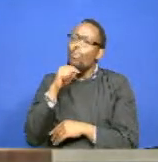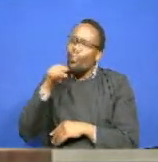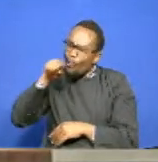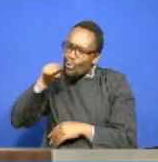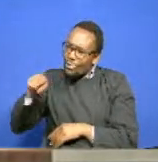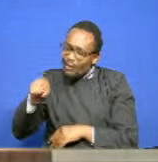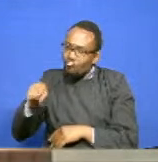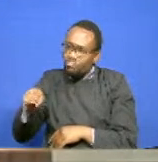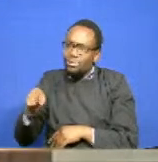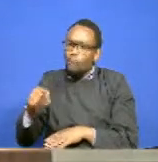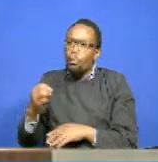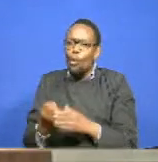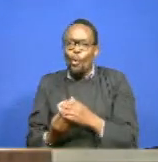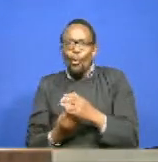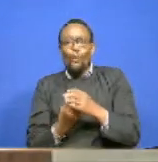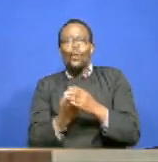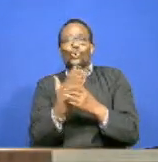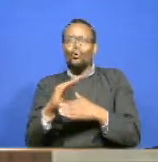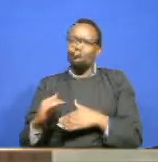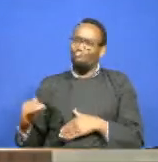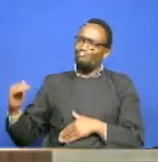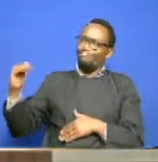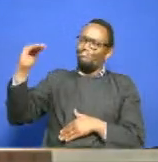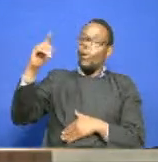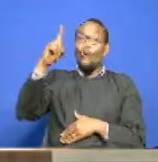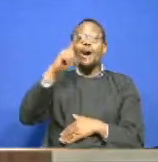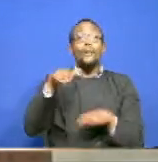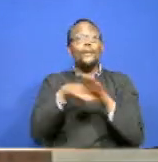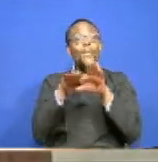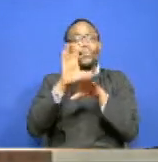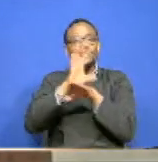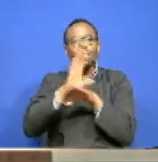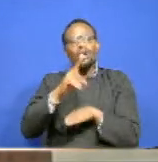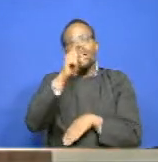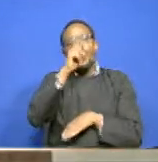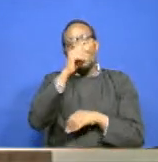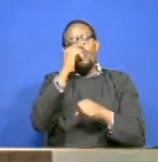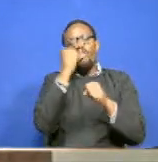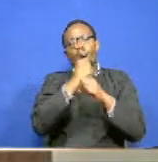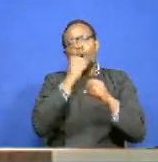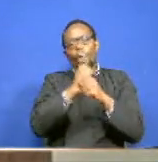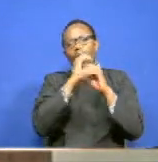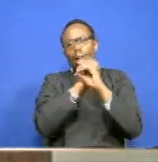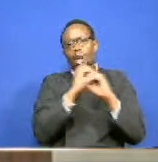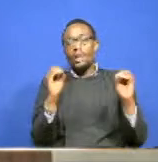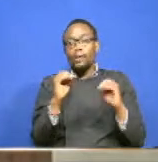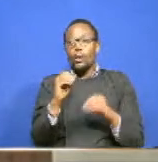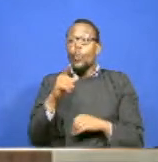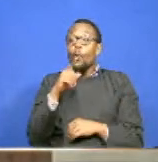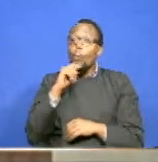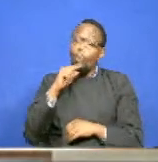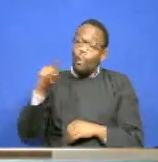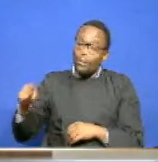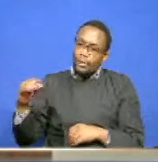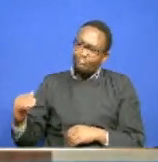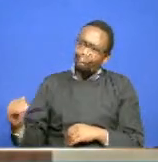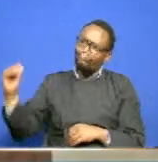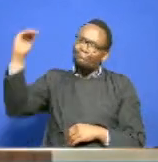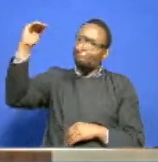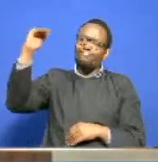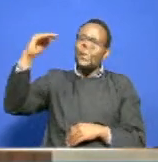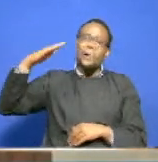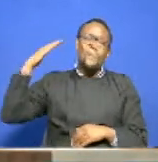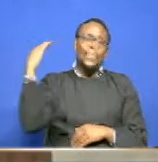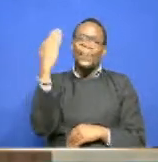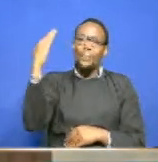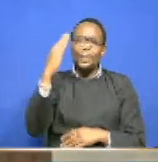who one member of the congregation rebuked the pastor for not working so hard, turned out to be a great missionary of all times